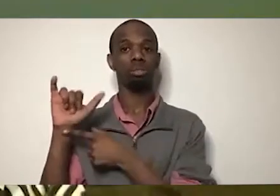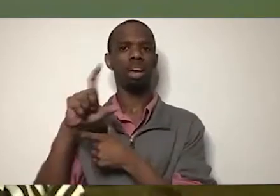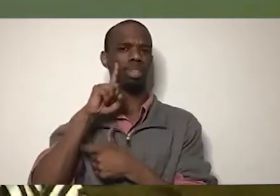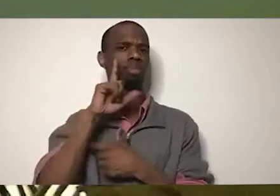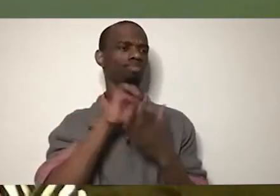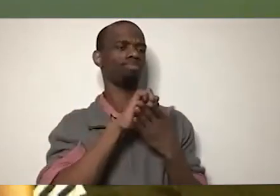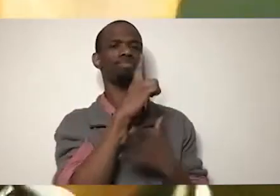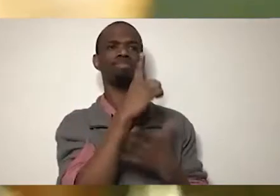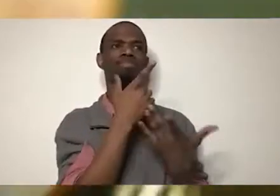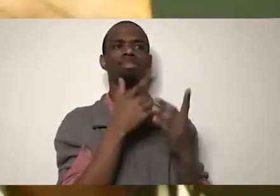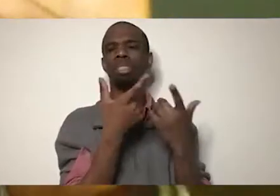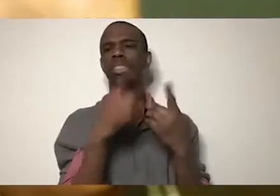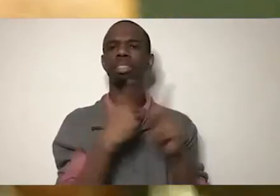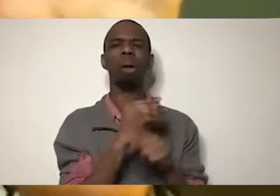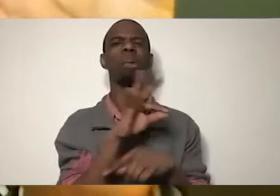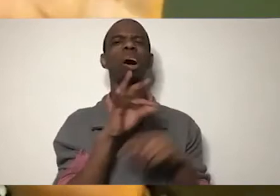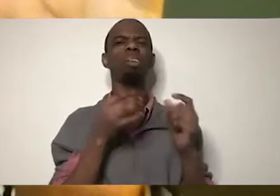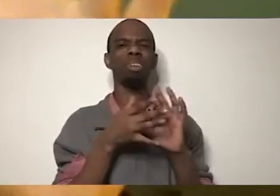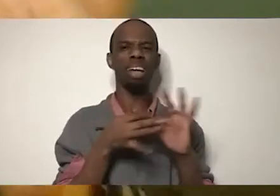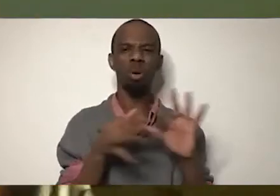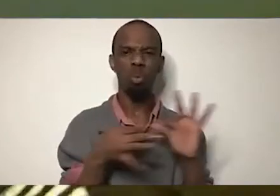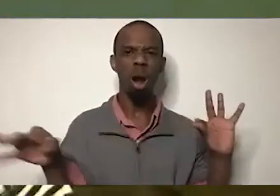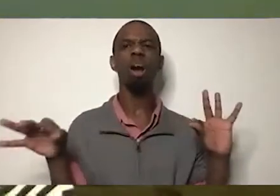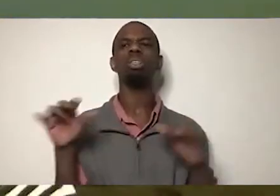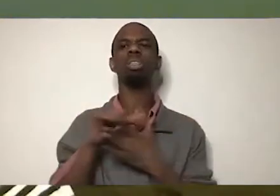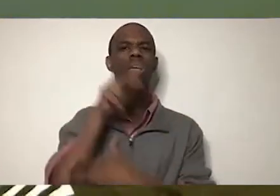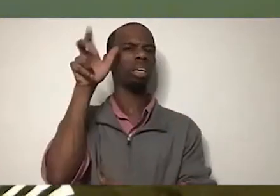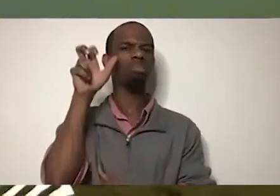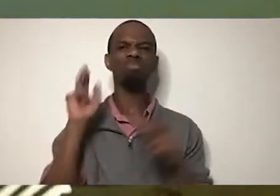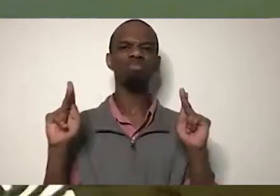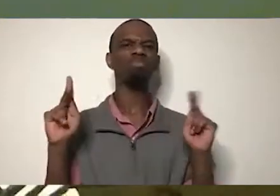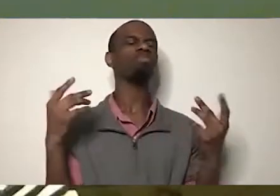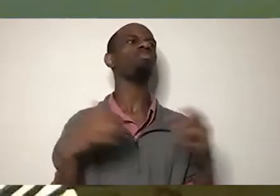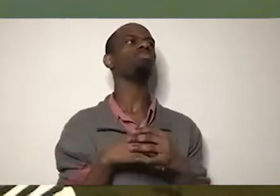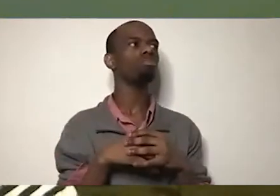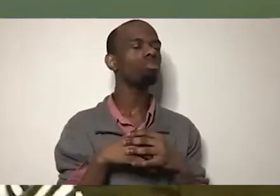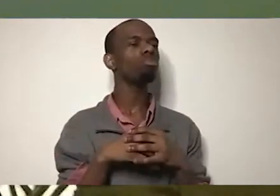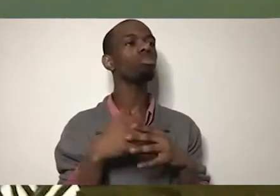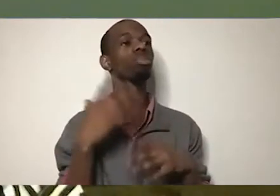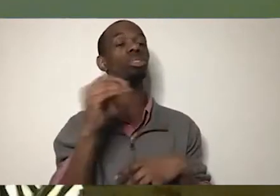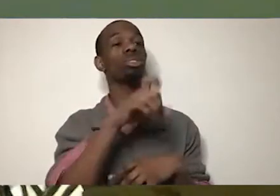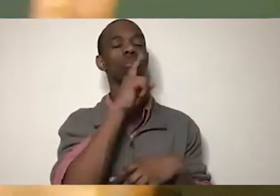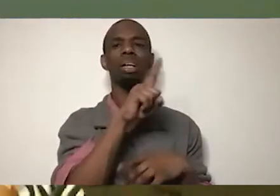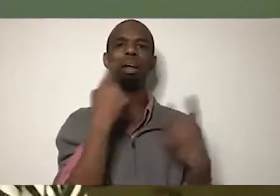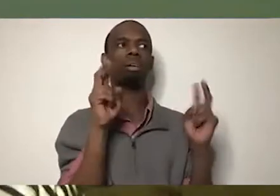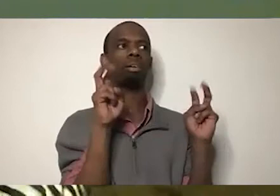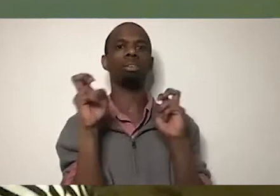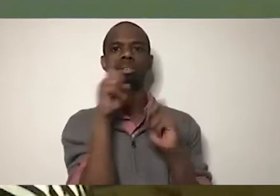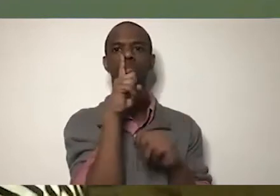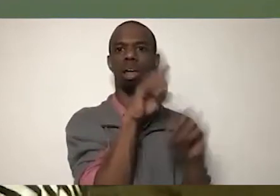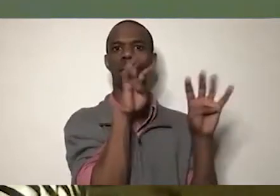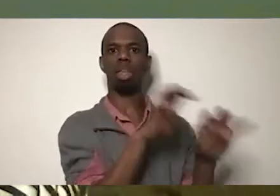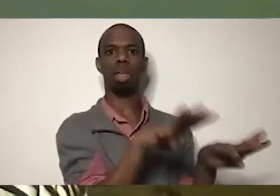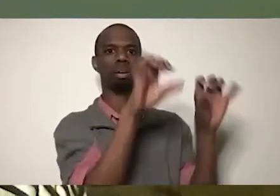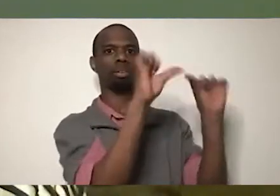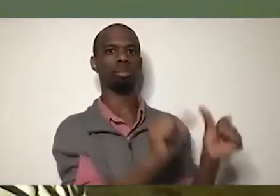and the sort of mystical figures who are doing harm, or concrete patterns, clear data, et cetera, that document the nature of